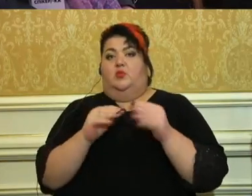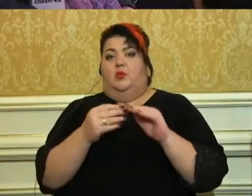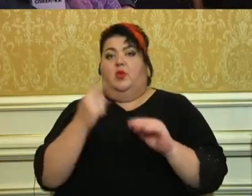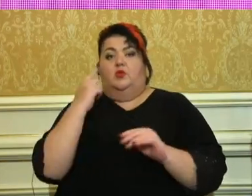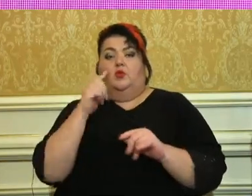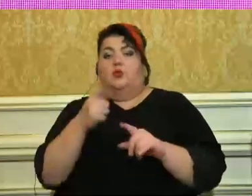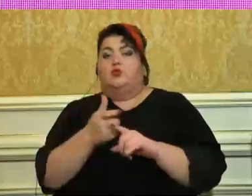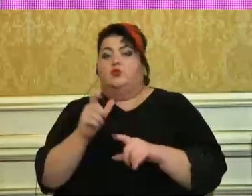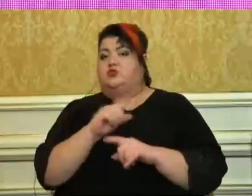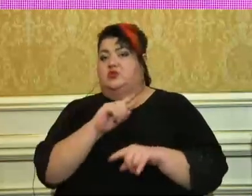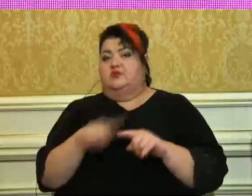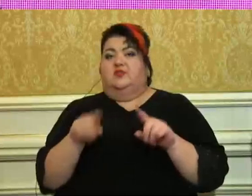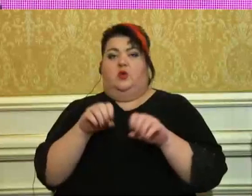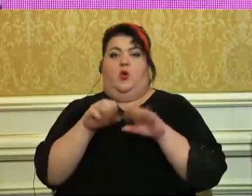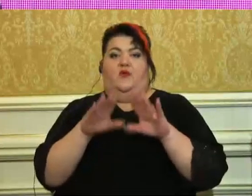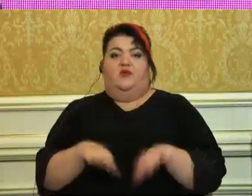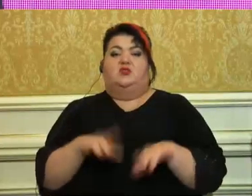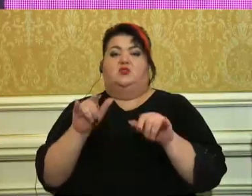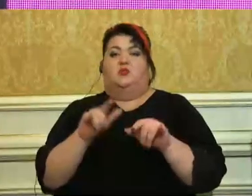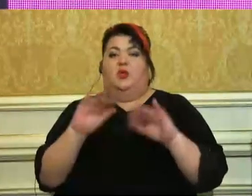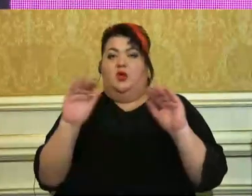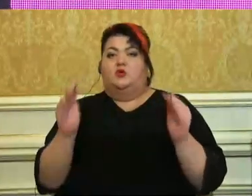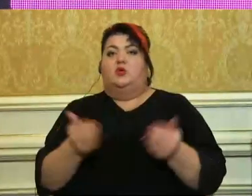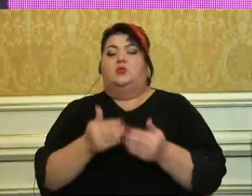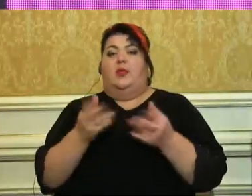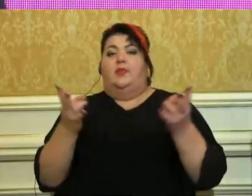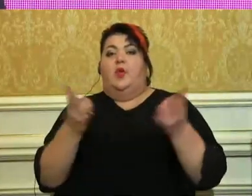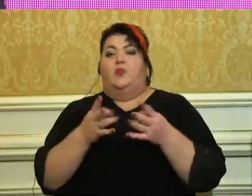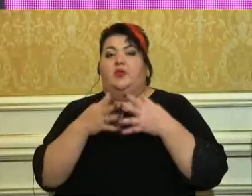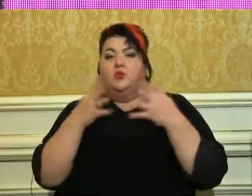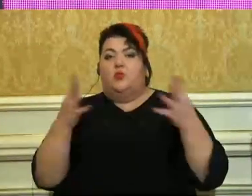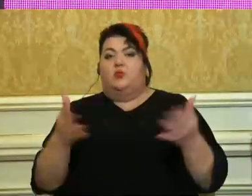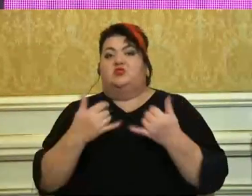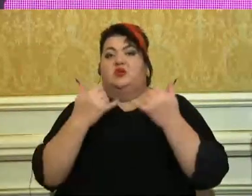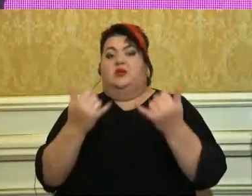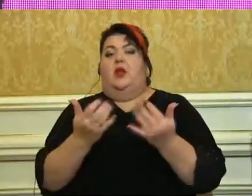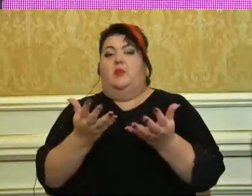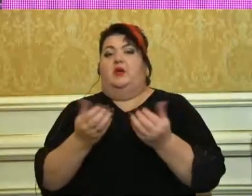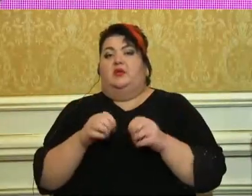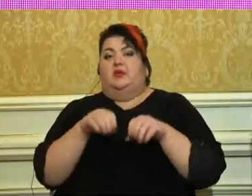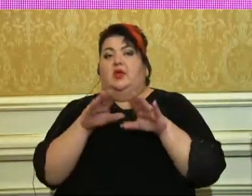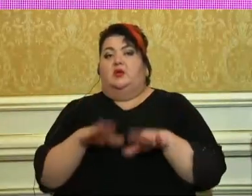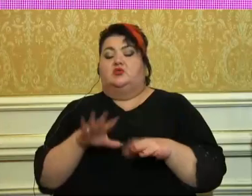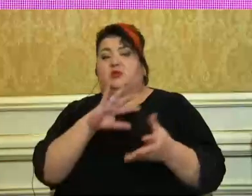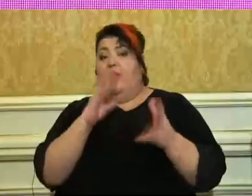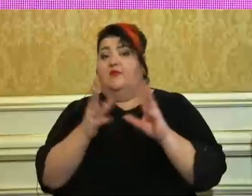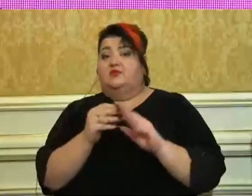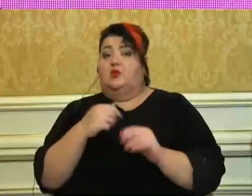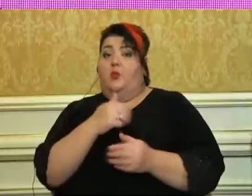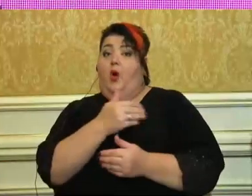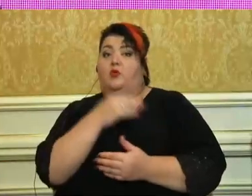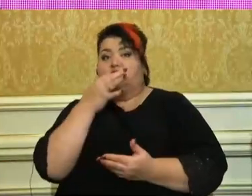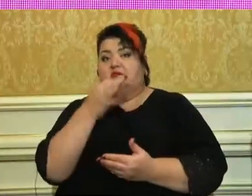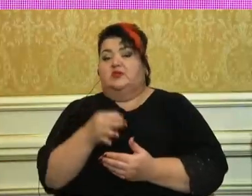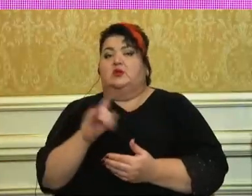systemic regulating of this issue, it will be solved very, very fast, and we will consolidate the majority for the decision